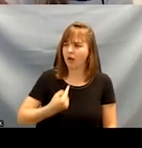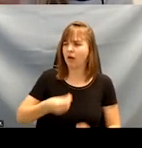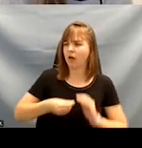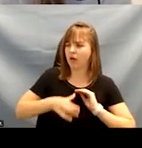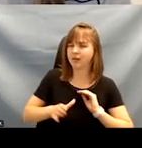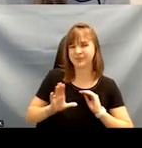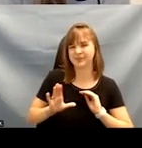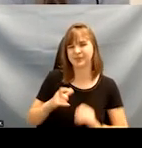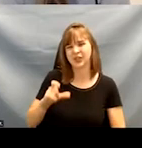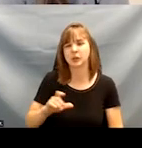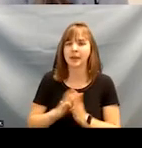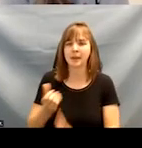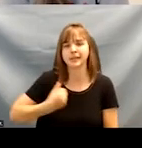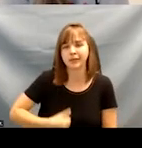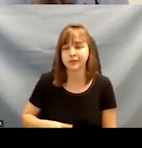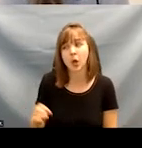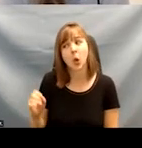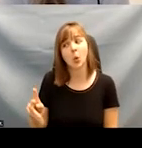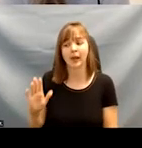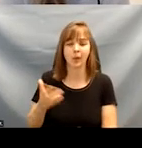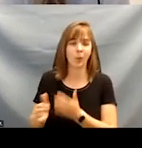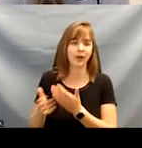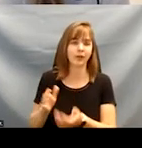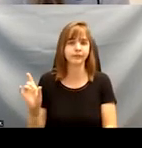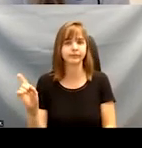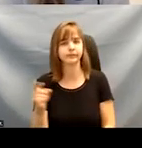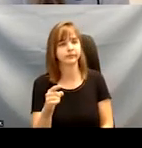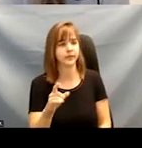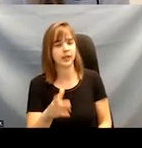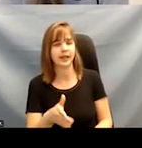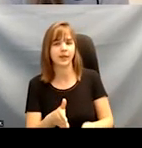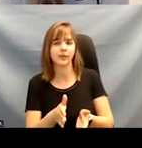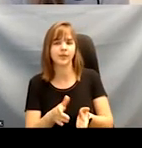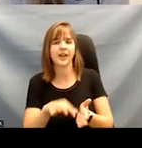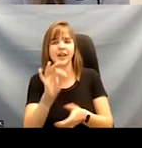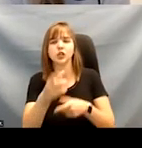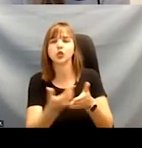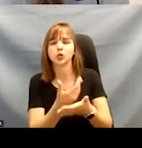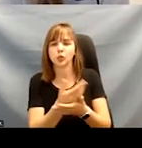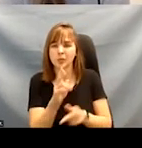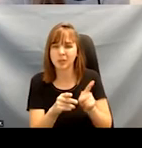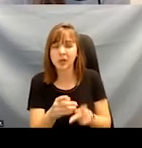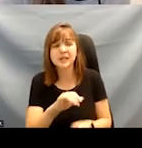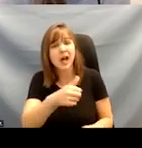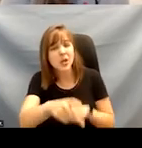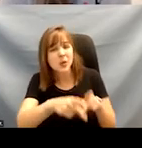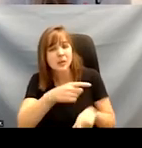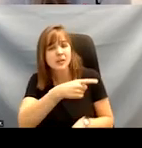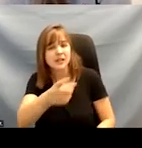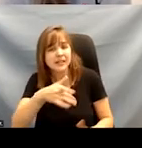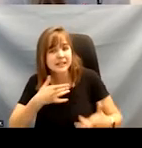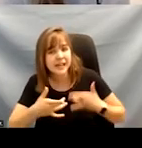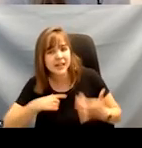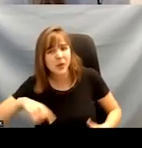those people aside. And then there's always people who are excited that we're young and excited that we have so much potential. And we're so excited. Like,